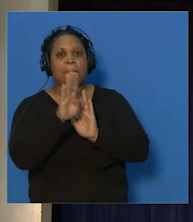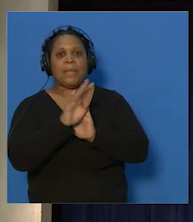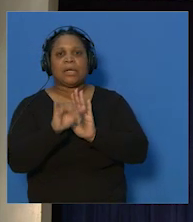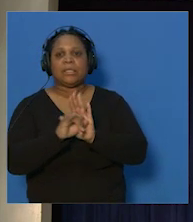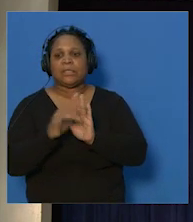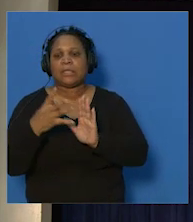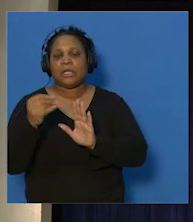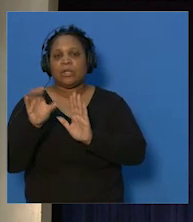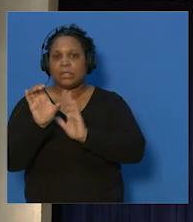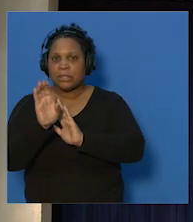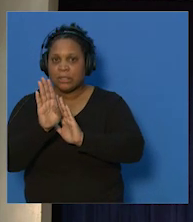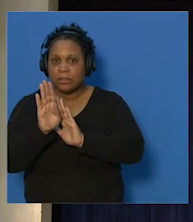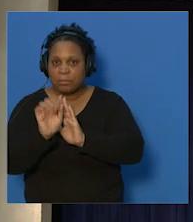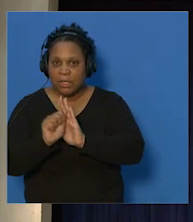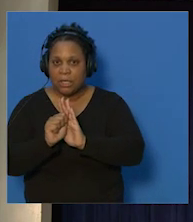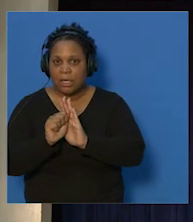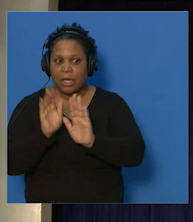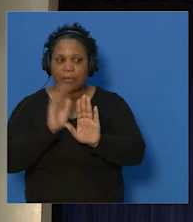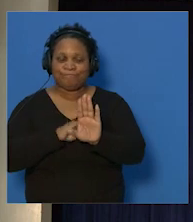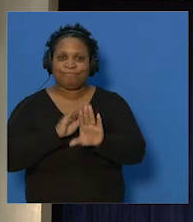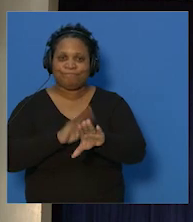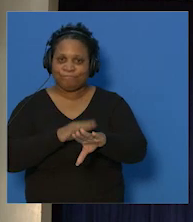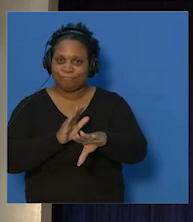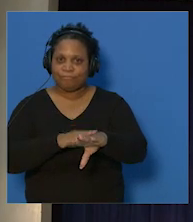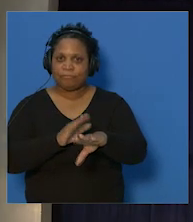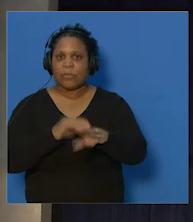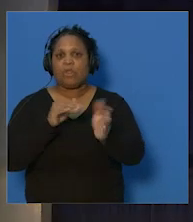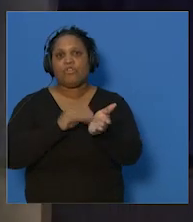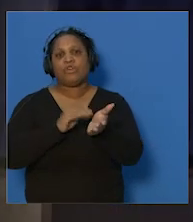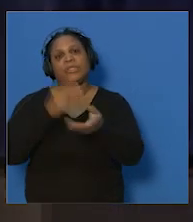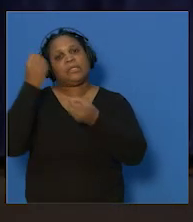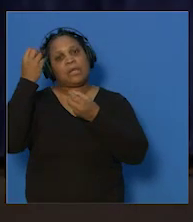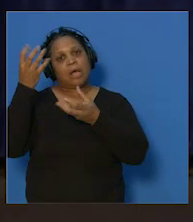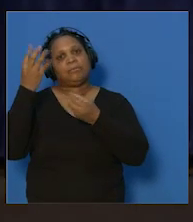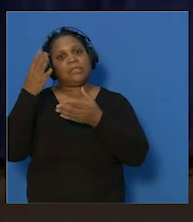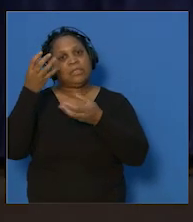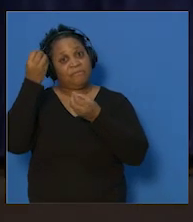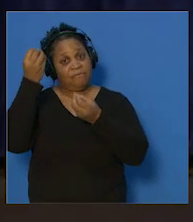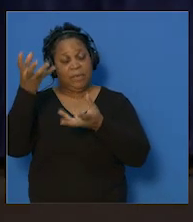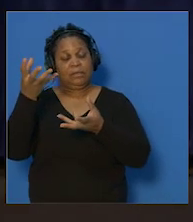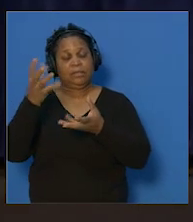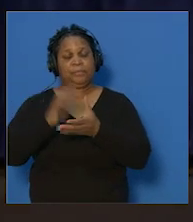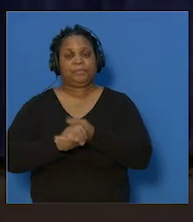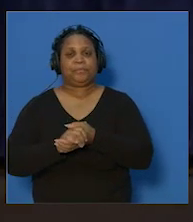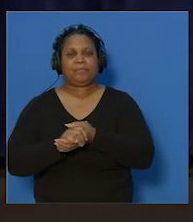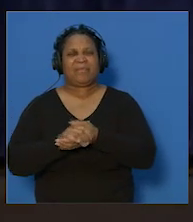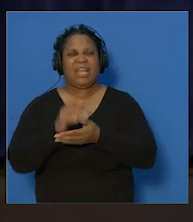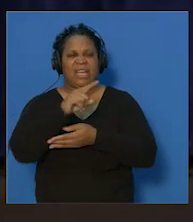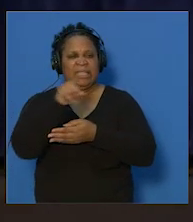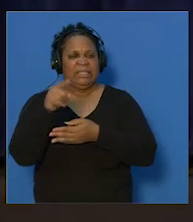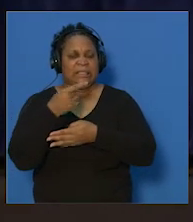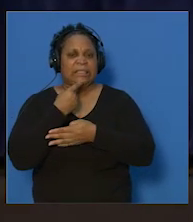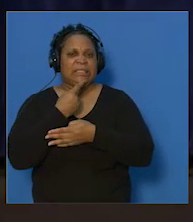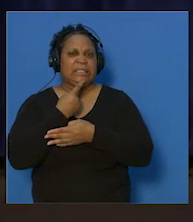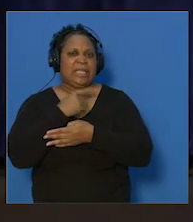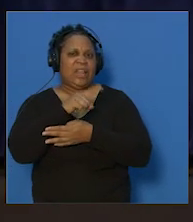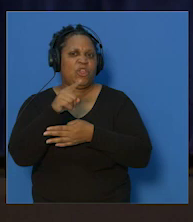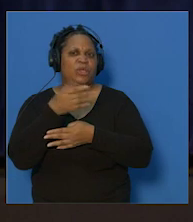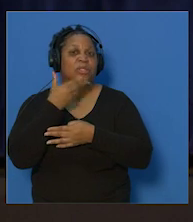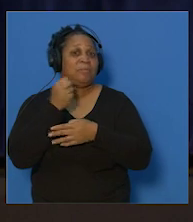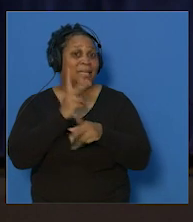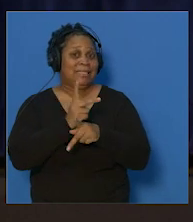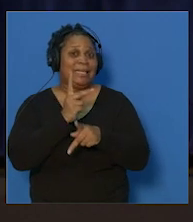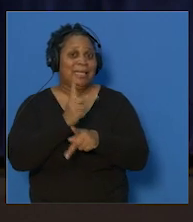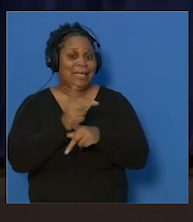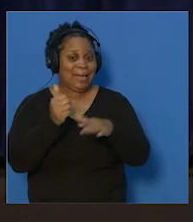Cedar Bridge with access to on-call nurses and updated information. Some have said that the homeless population have been better taken care